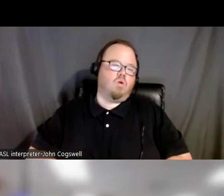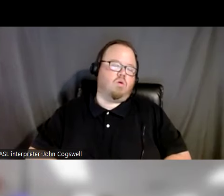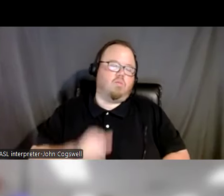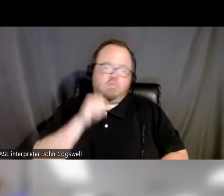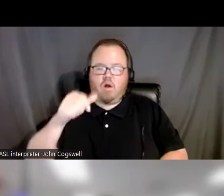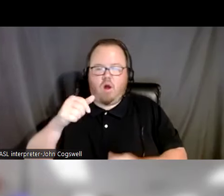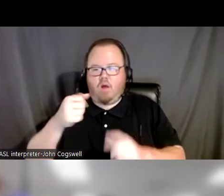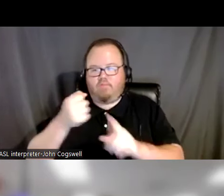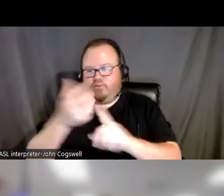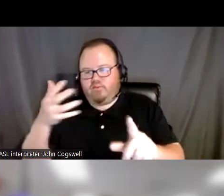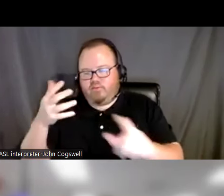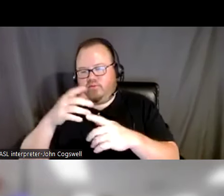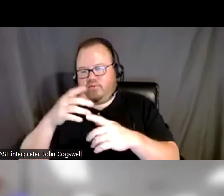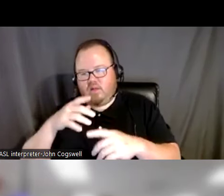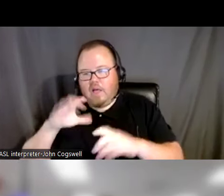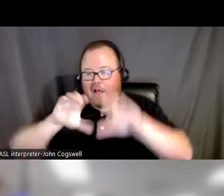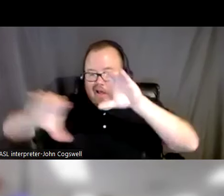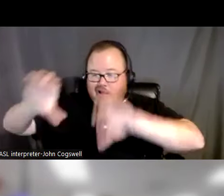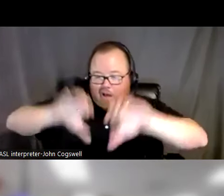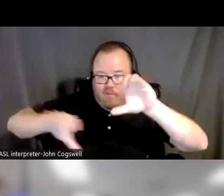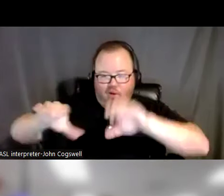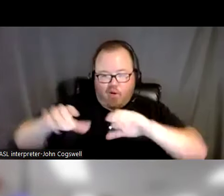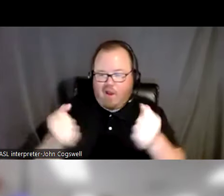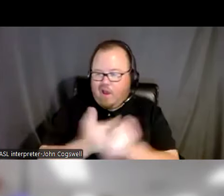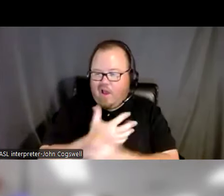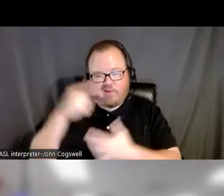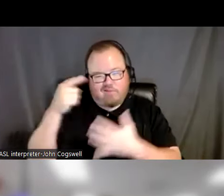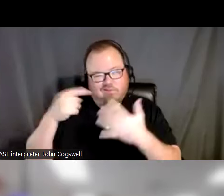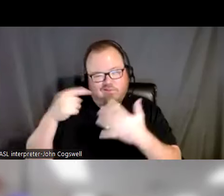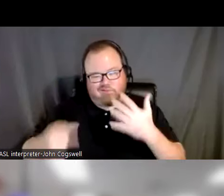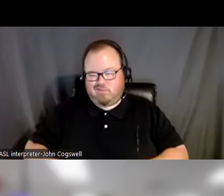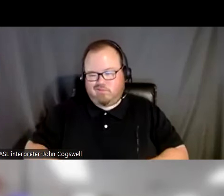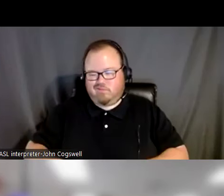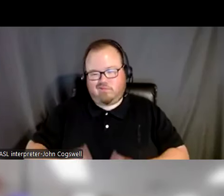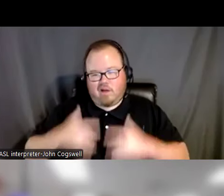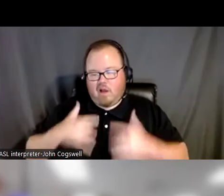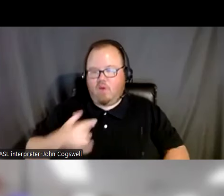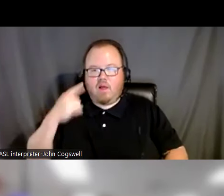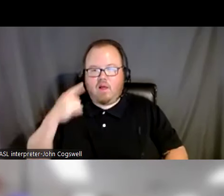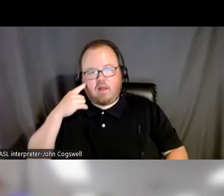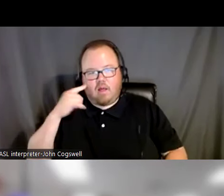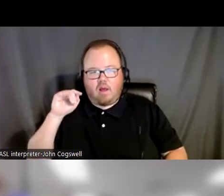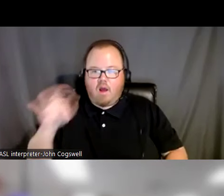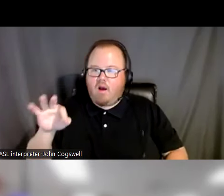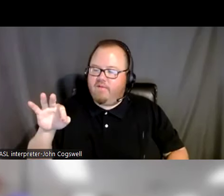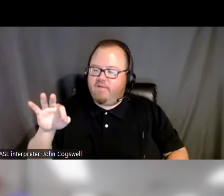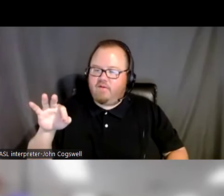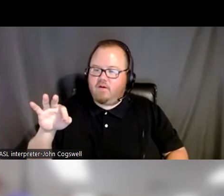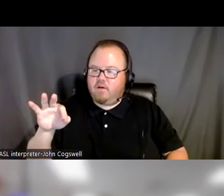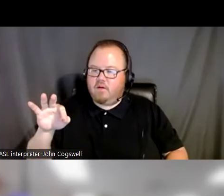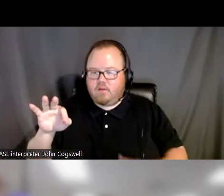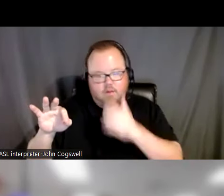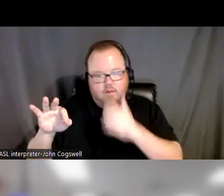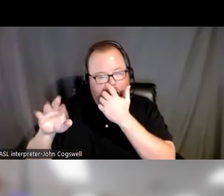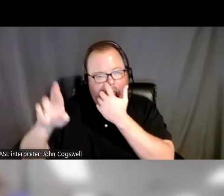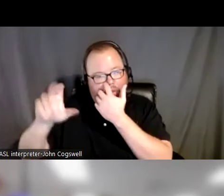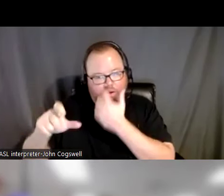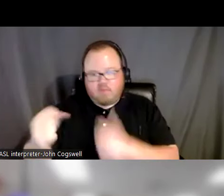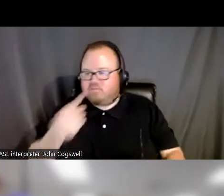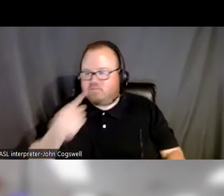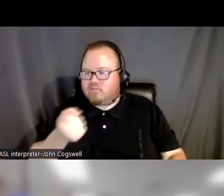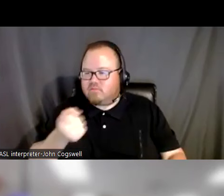but chemicals and such, these are all things, because I think a lot of times we immediately go to those prescriptions. There's